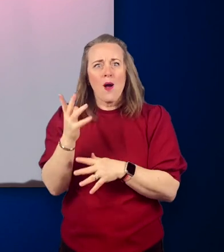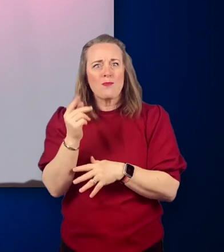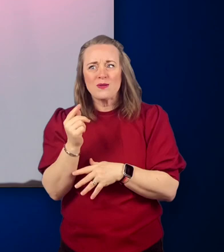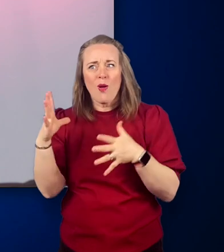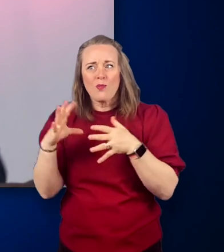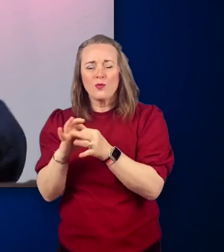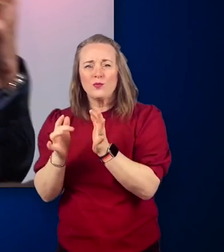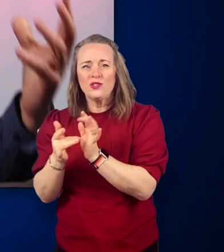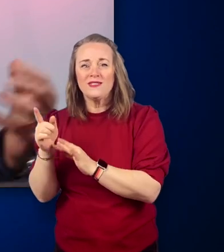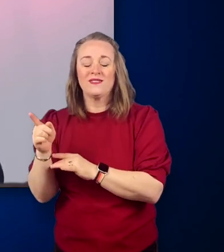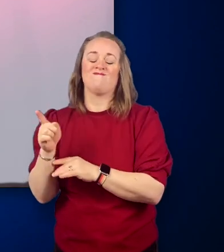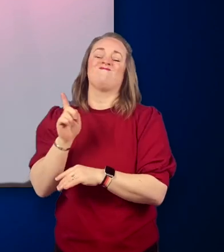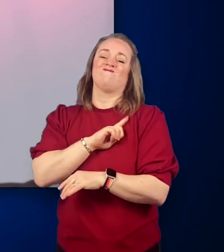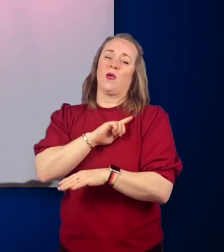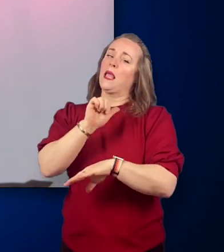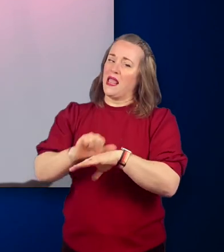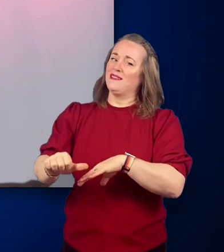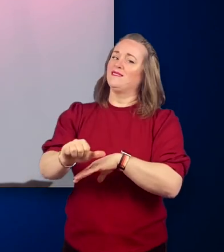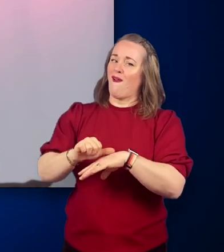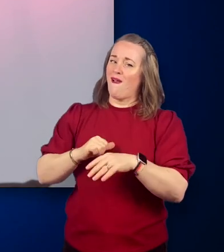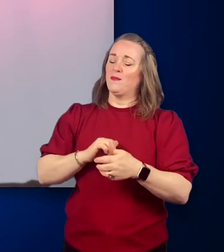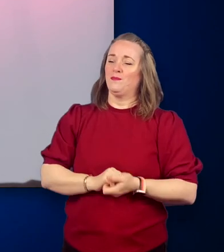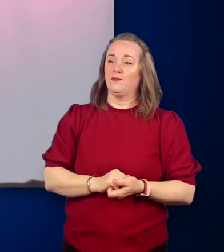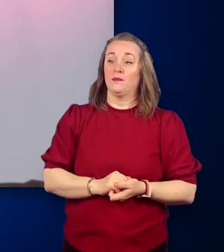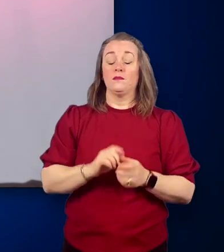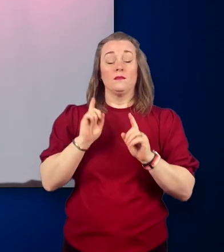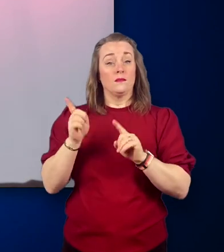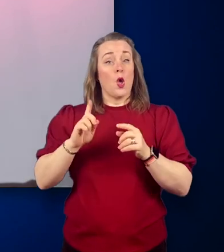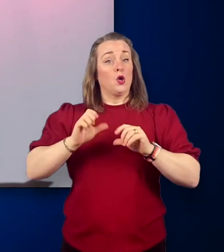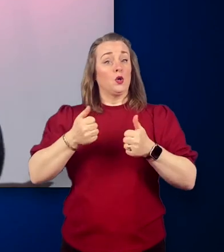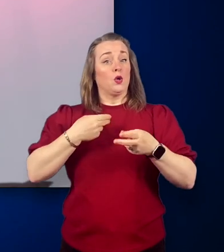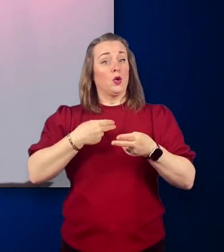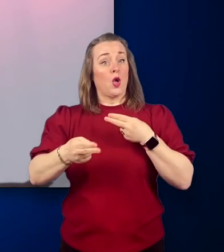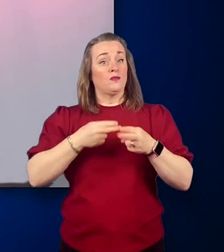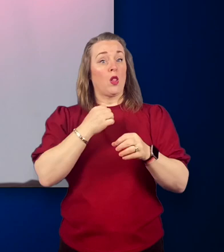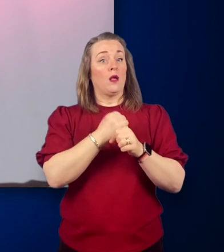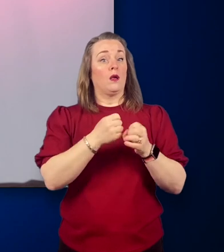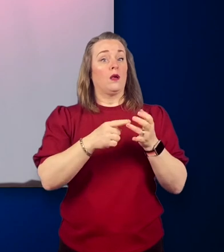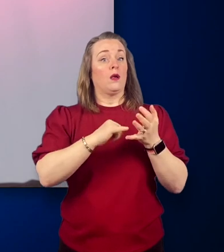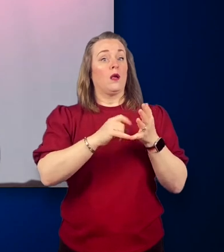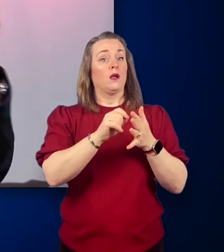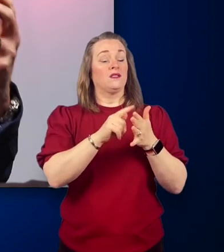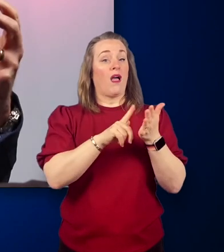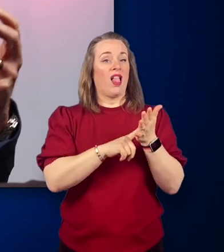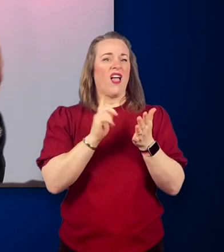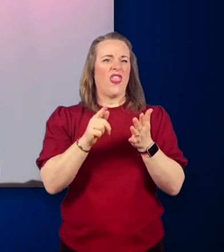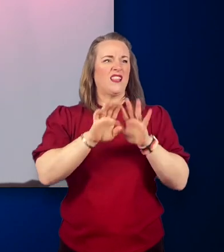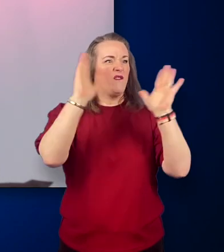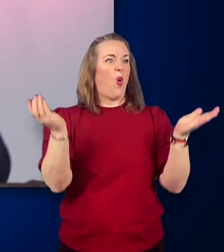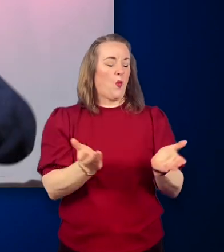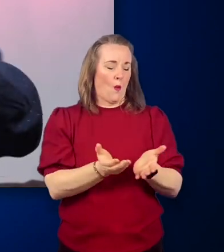But this is a gospel for the whole world. I was asked to speak on the cosmic